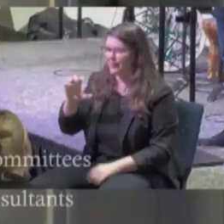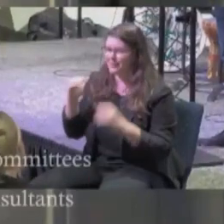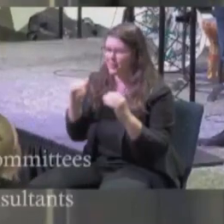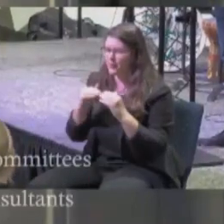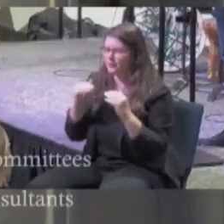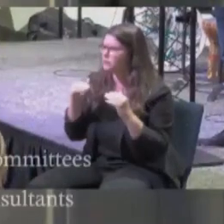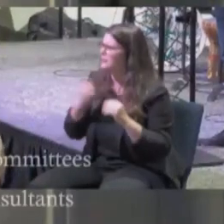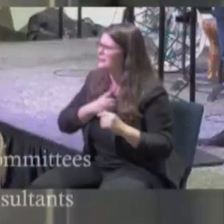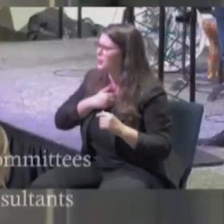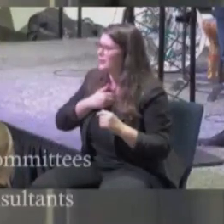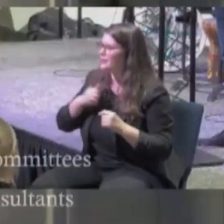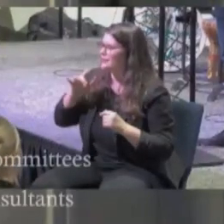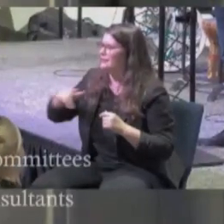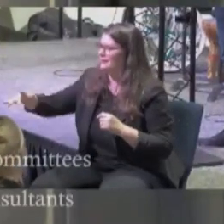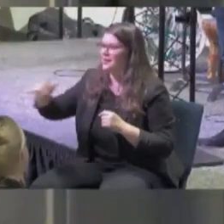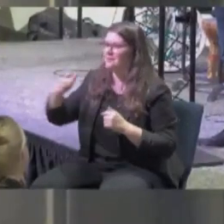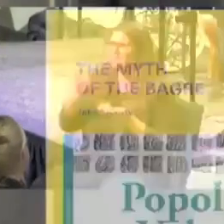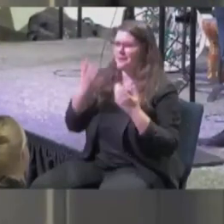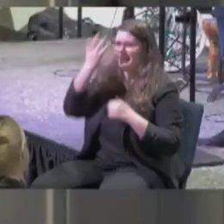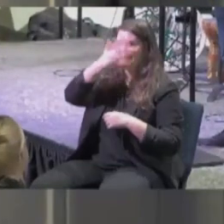I'm not as jittery as it might seem.